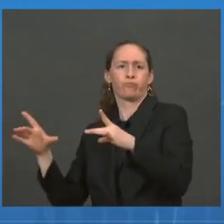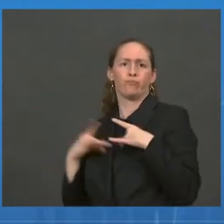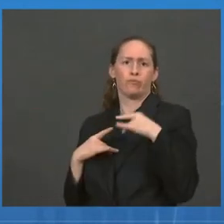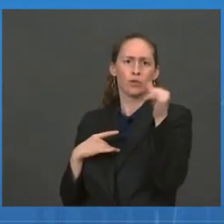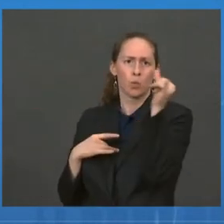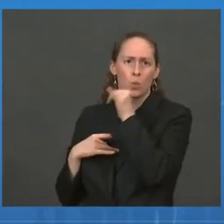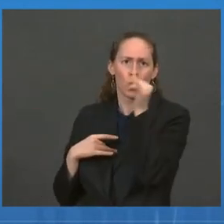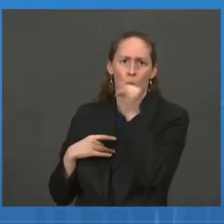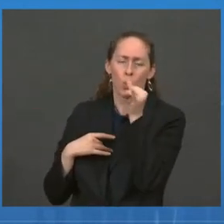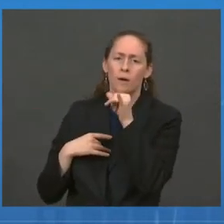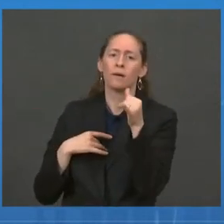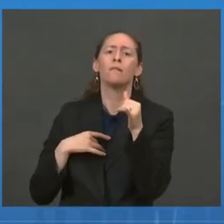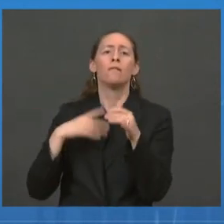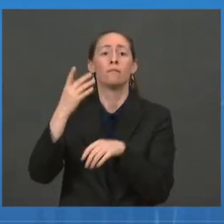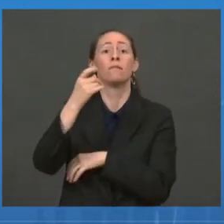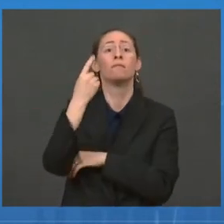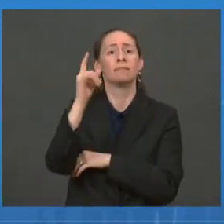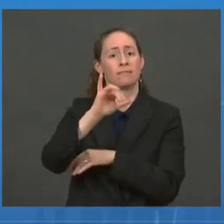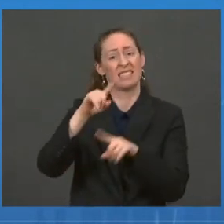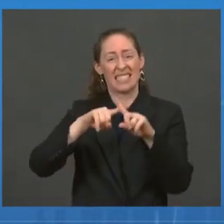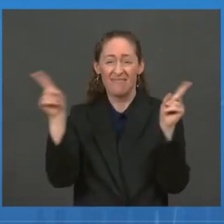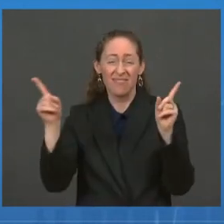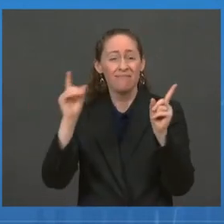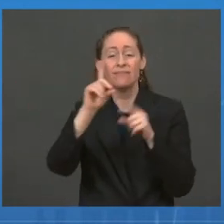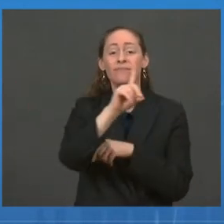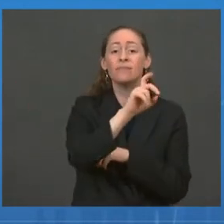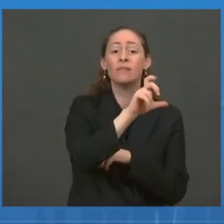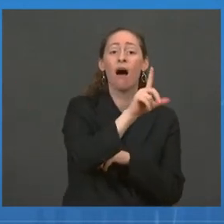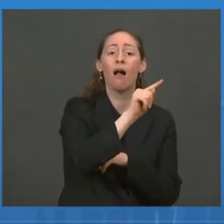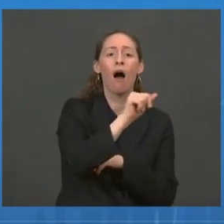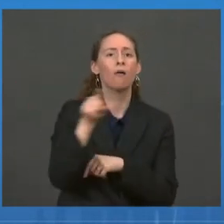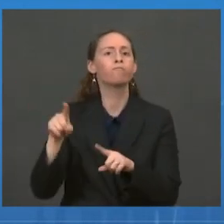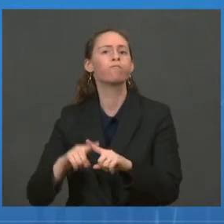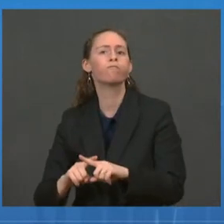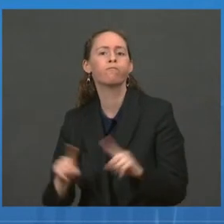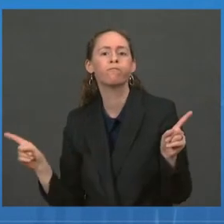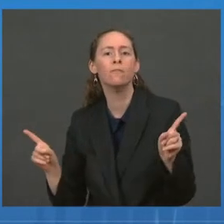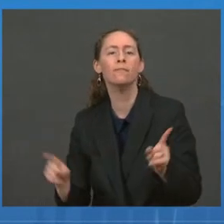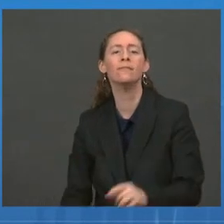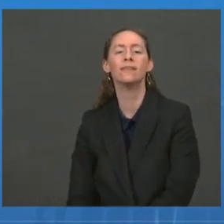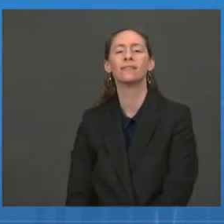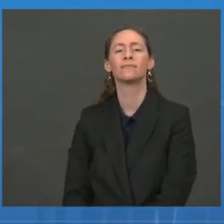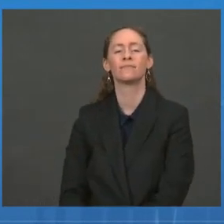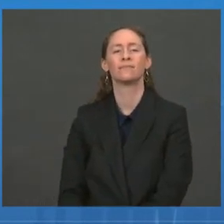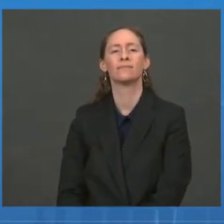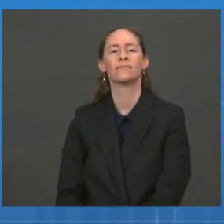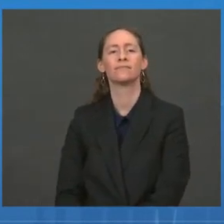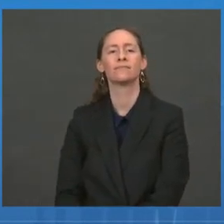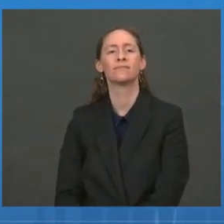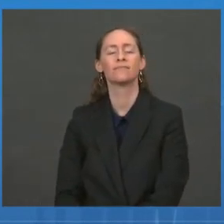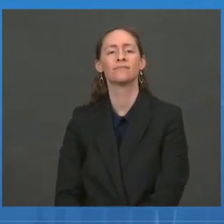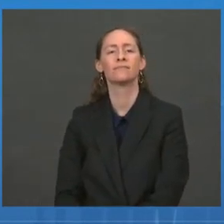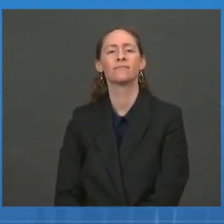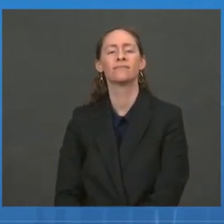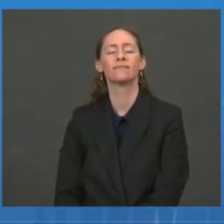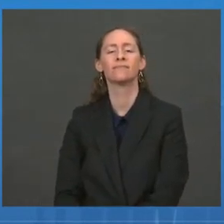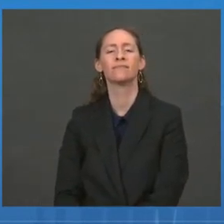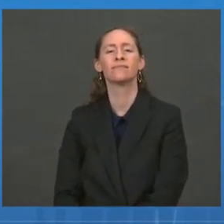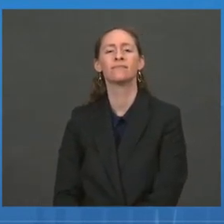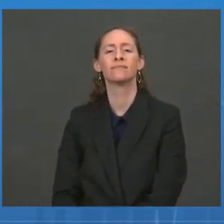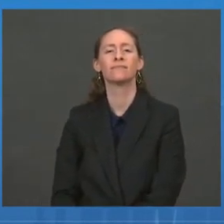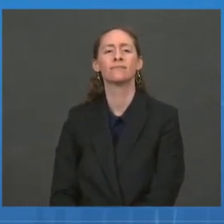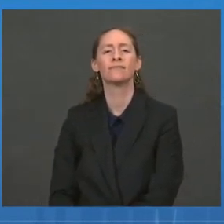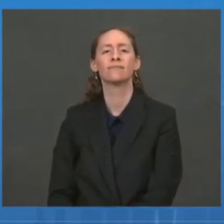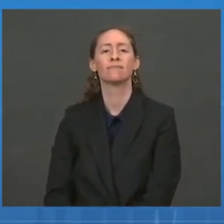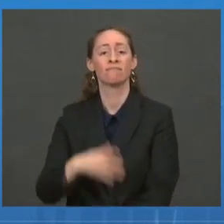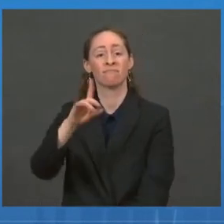have been associated with increased transmissibility and immunization whereas other of the mutations have not yet been characterized